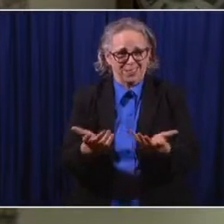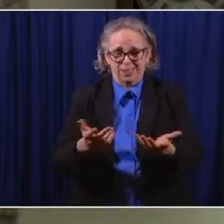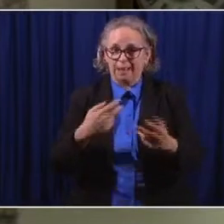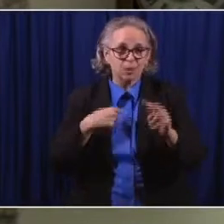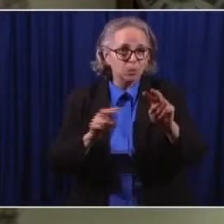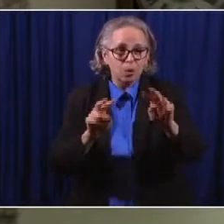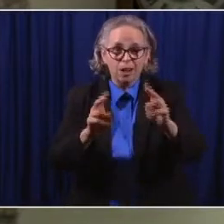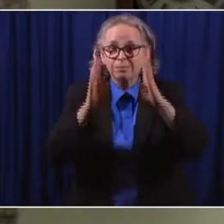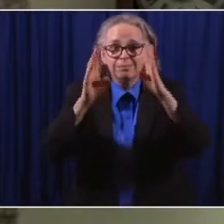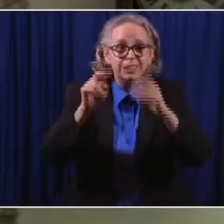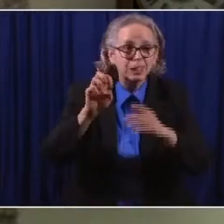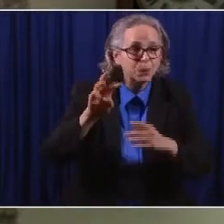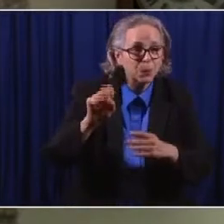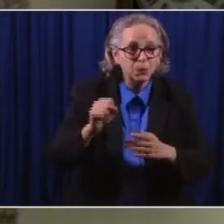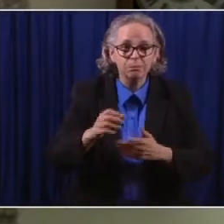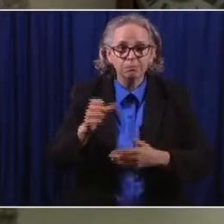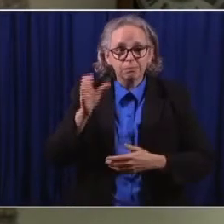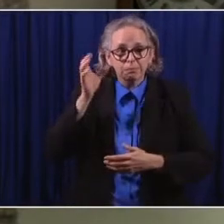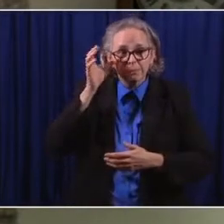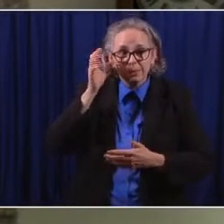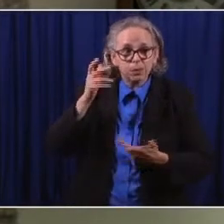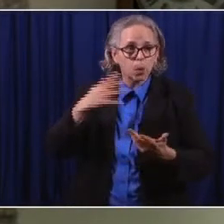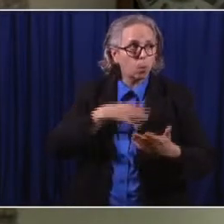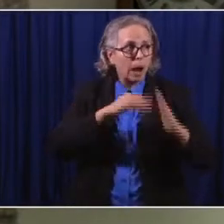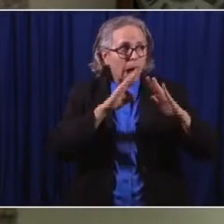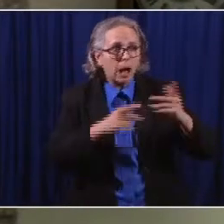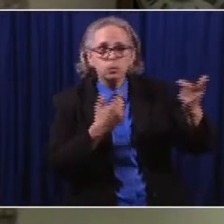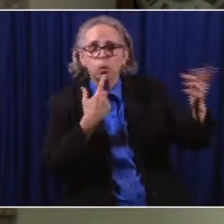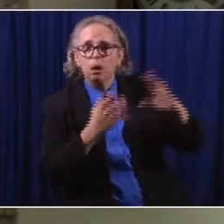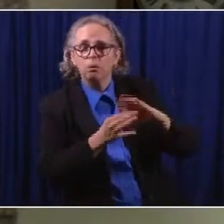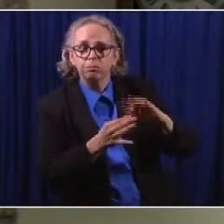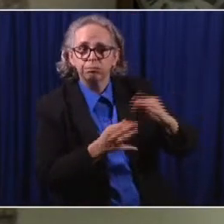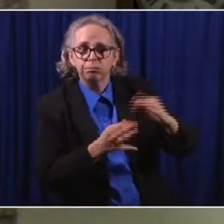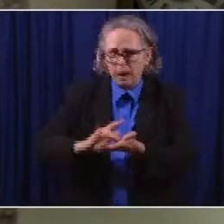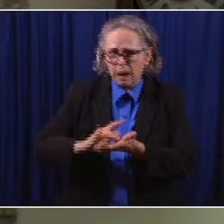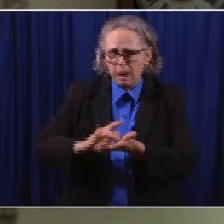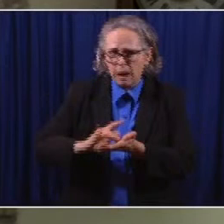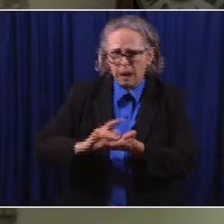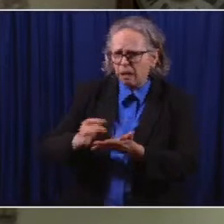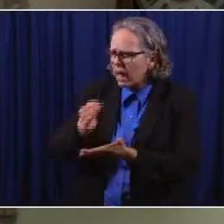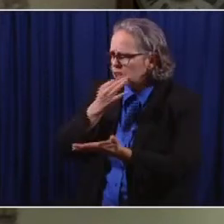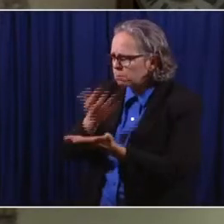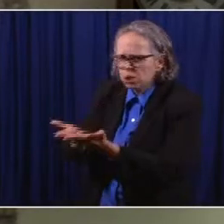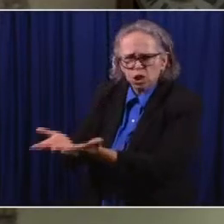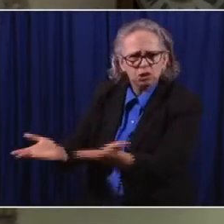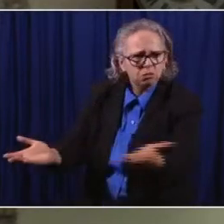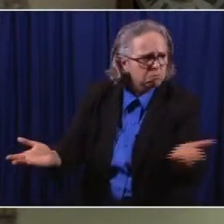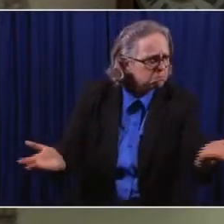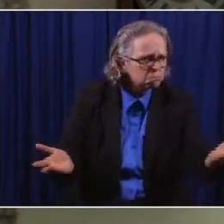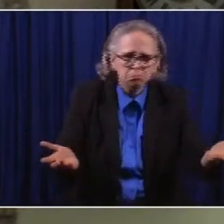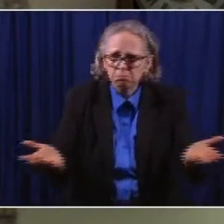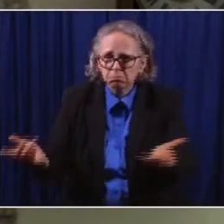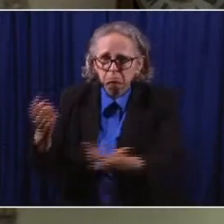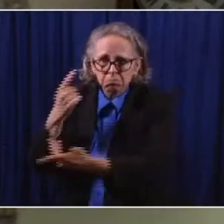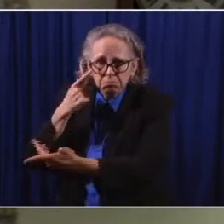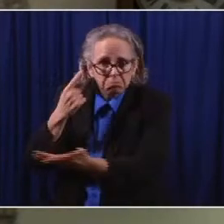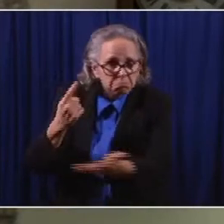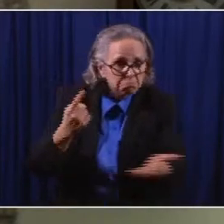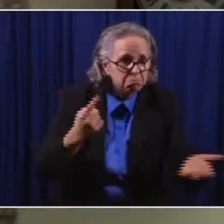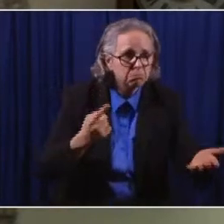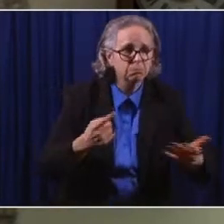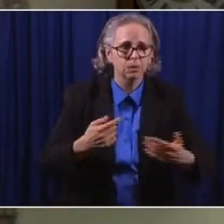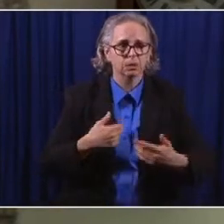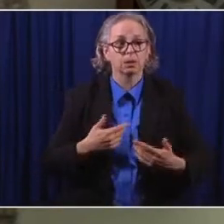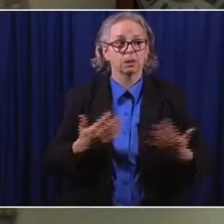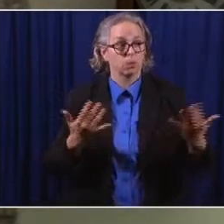listen to what the White House says. They'll have the opportunity to listen to what medical experts say as this vaccine comes on the